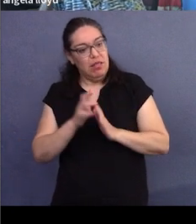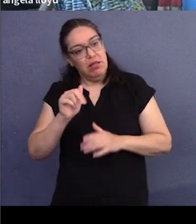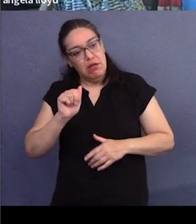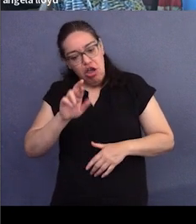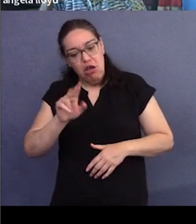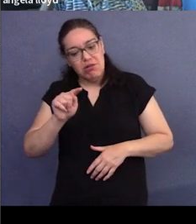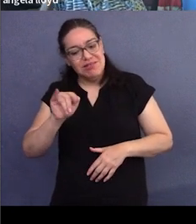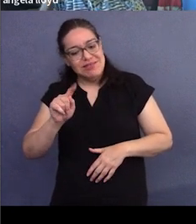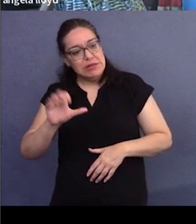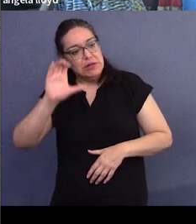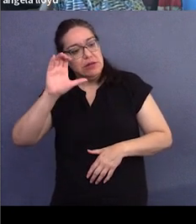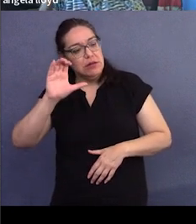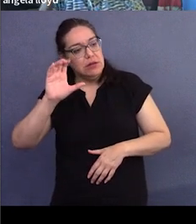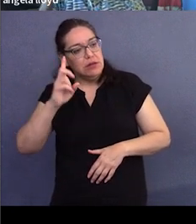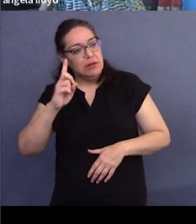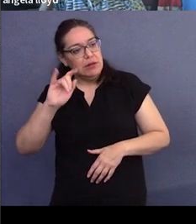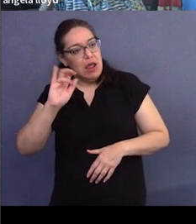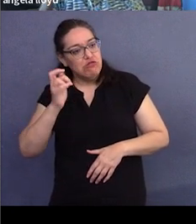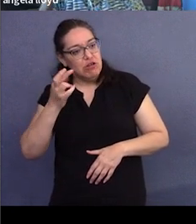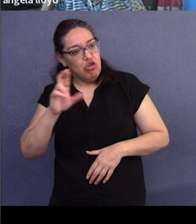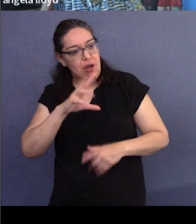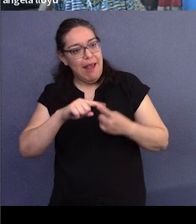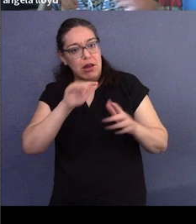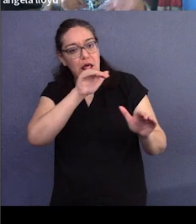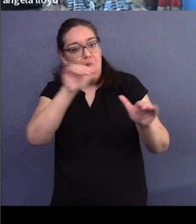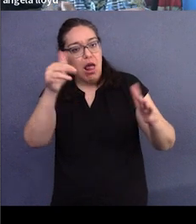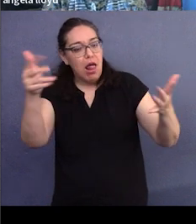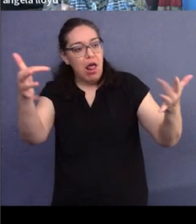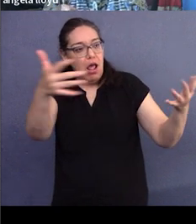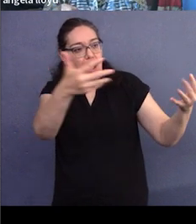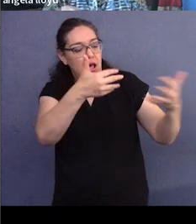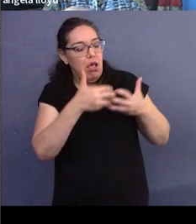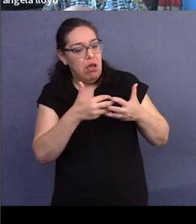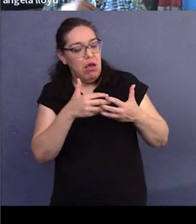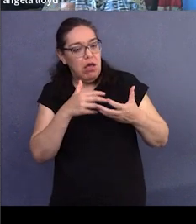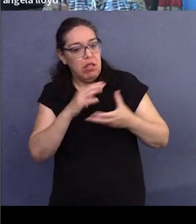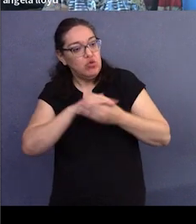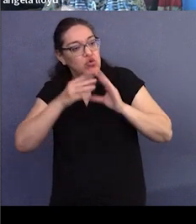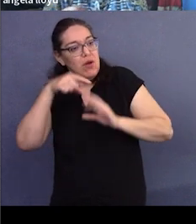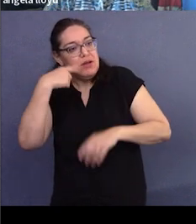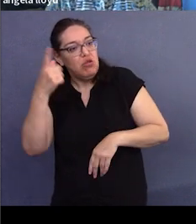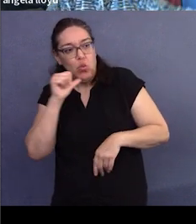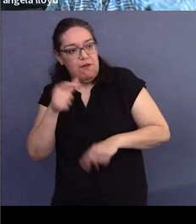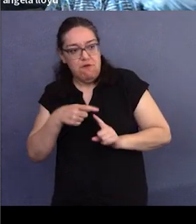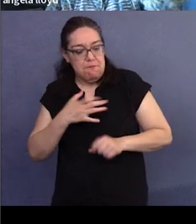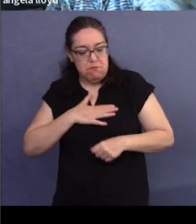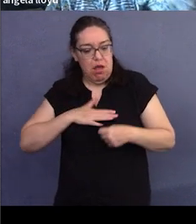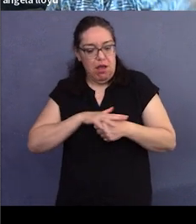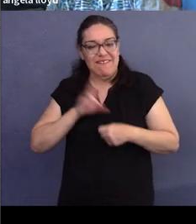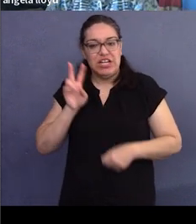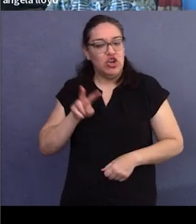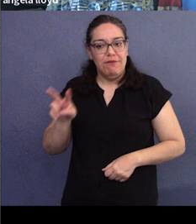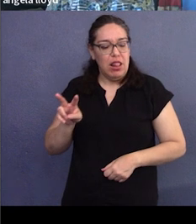and gather the other storytellers, they wouldn't be coming from my They wouldn't come from Victorville. They'd be coming from